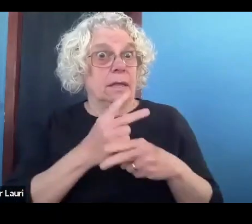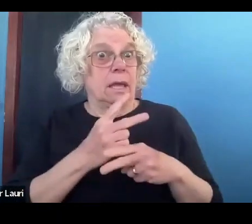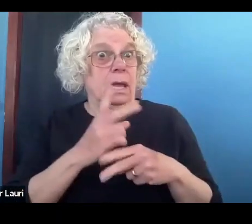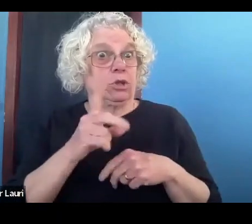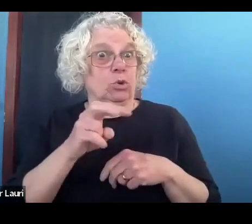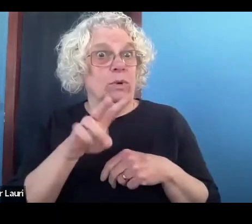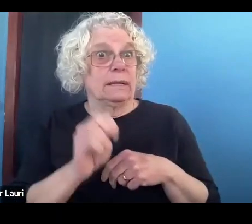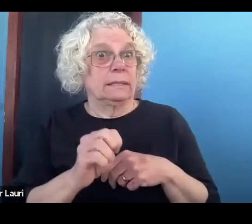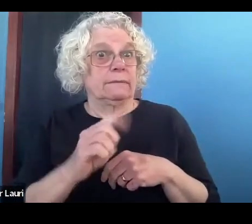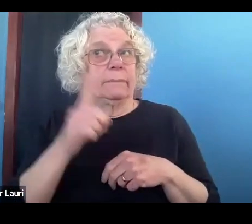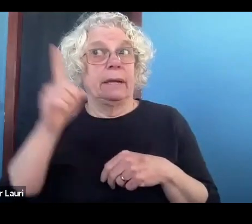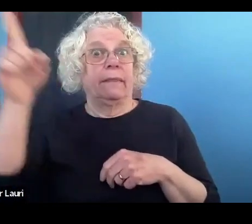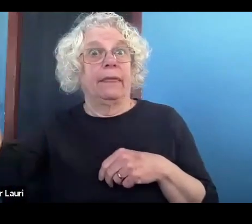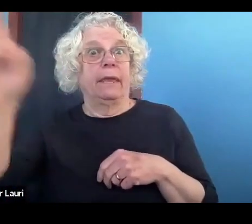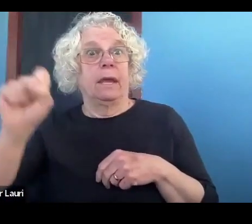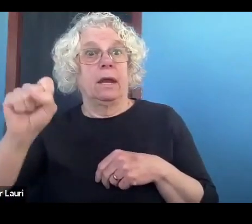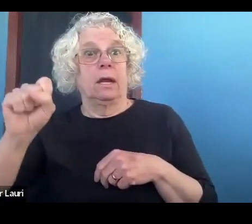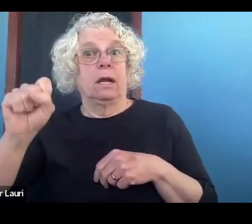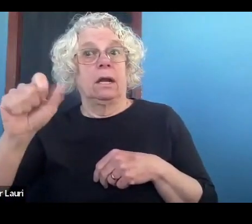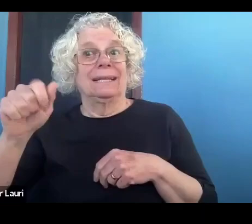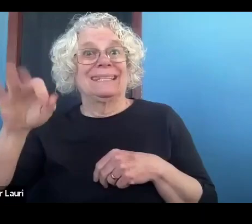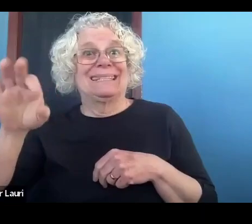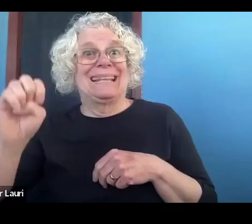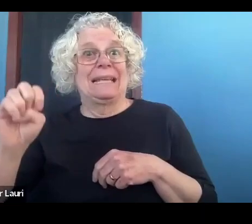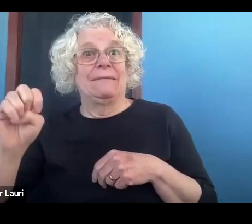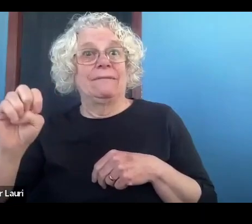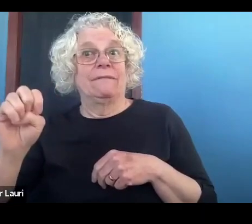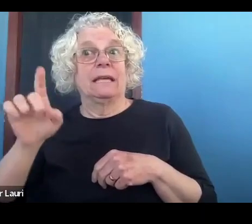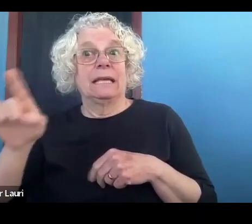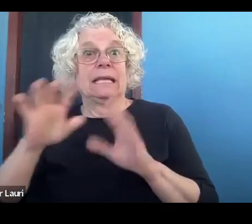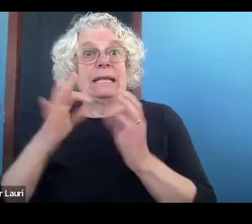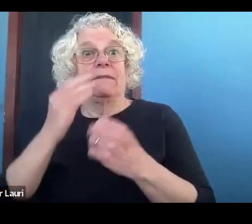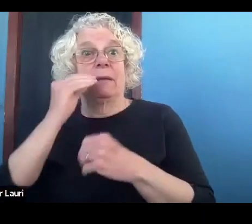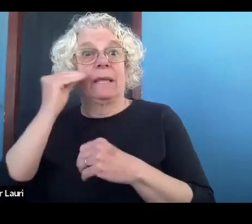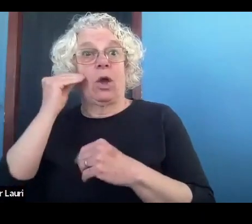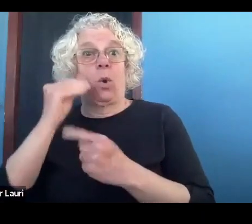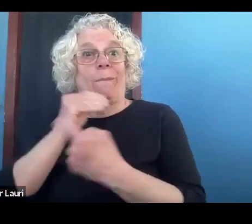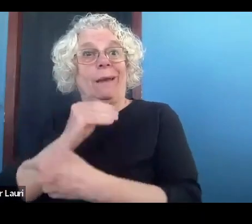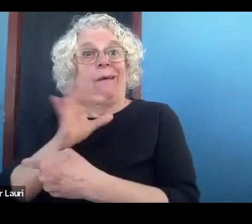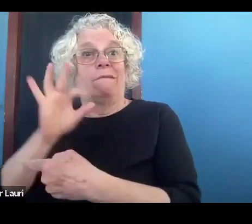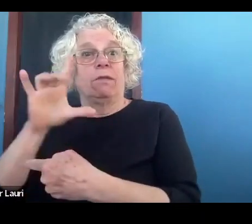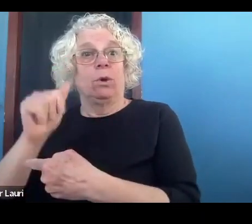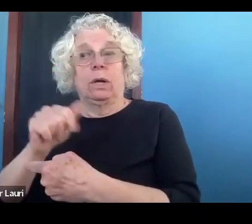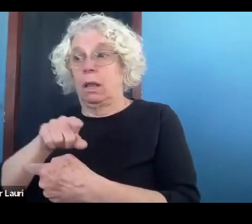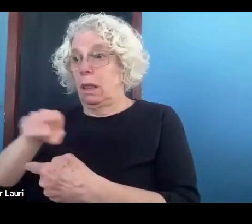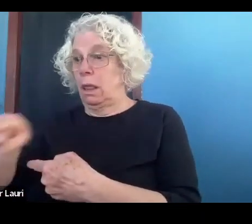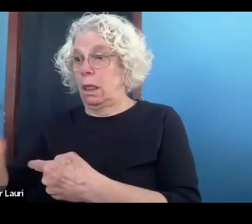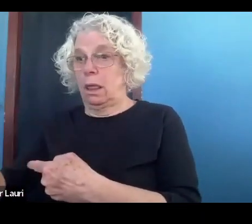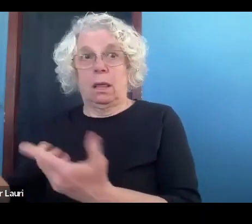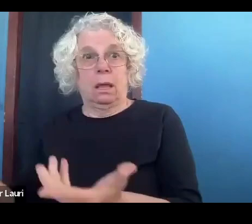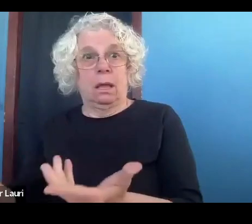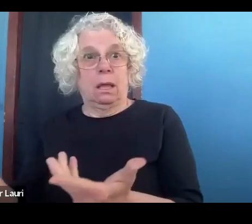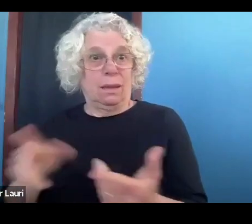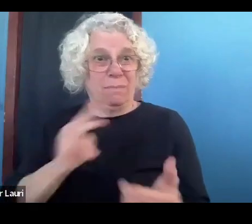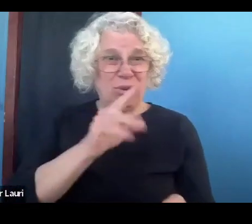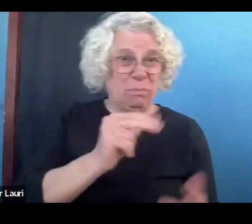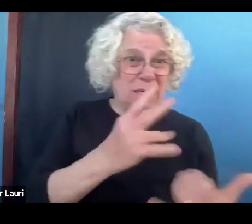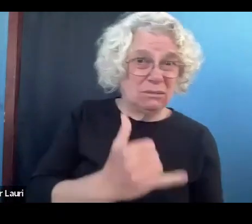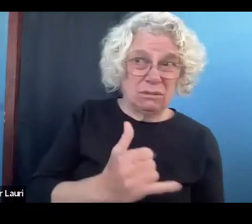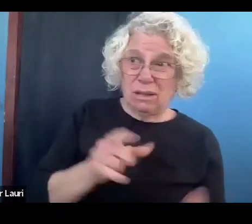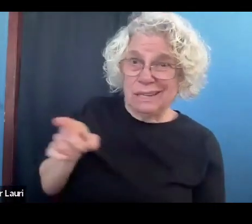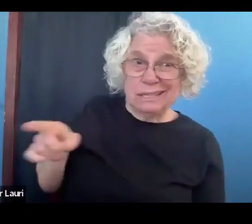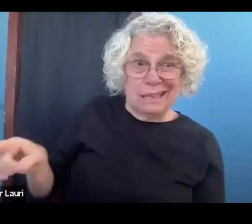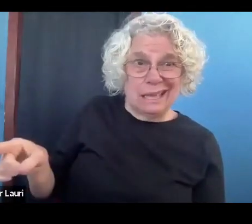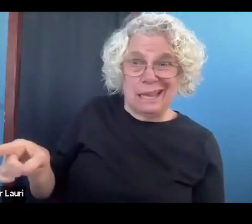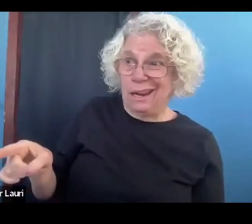it's in our safe at our family home in Florida. Well, that doesn't help you when you're in Minnesota or you're somewhere else and